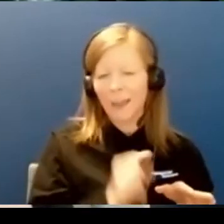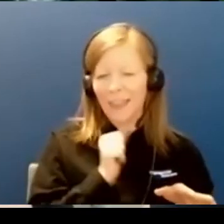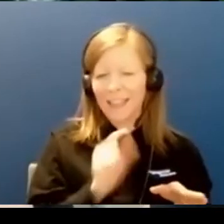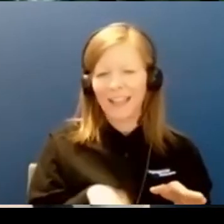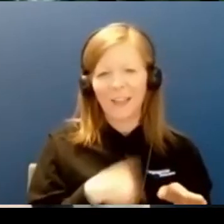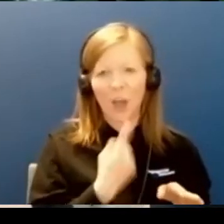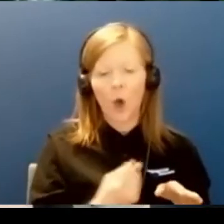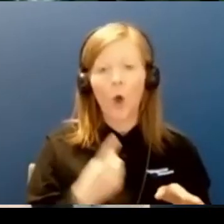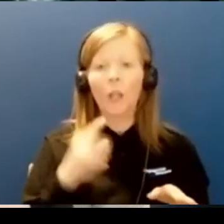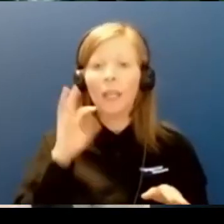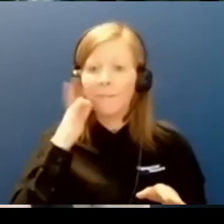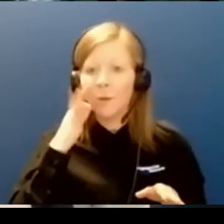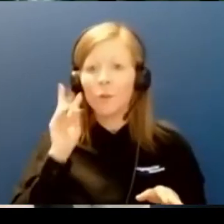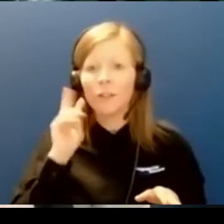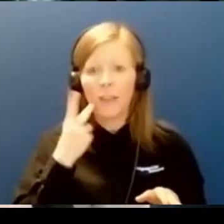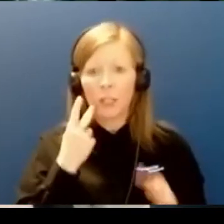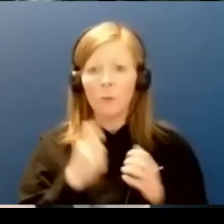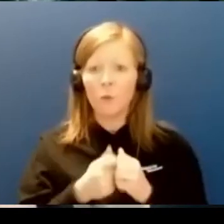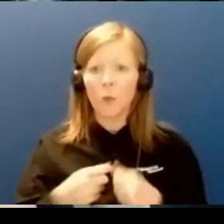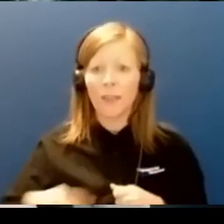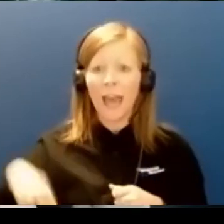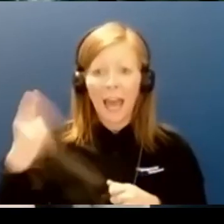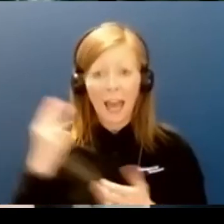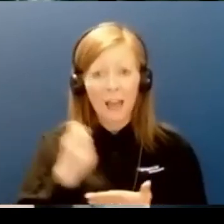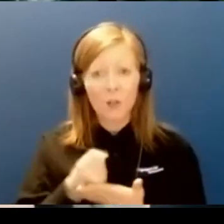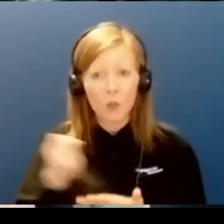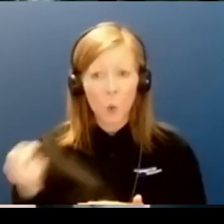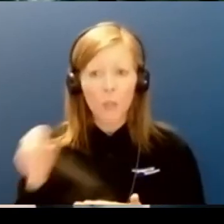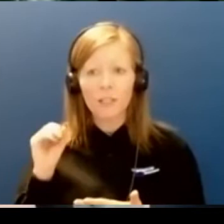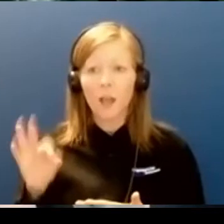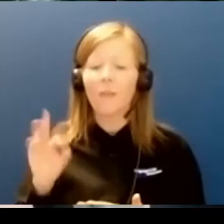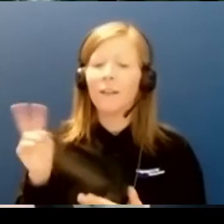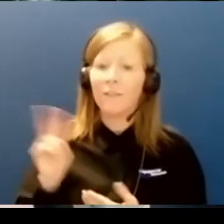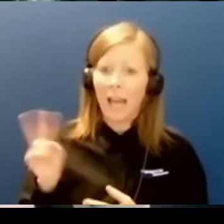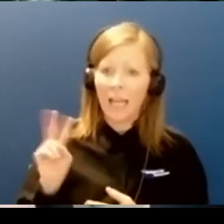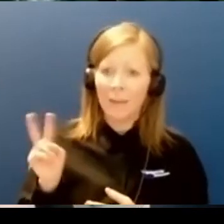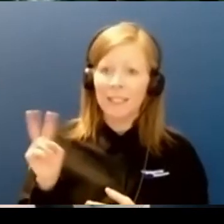have high sources of vitamin